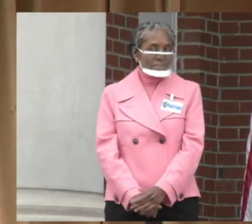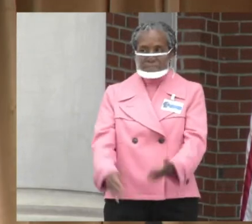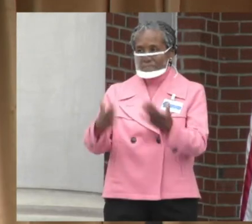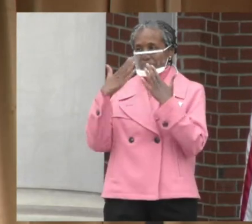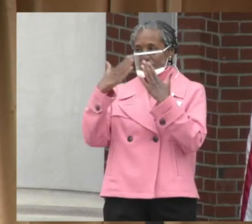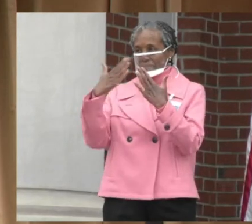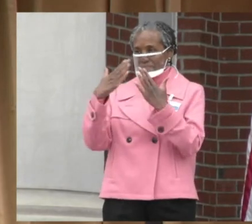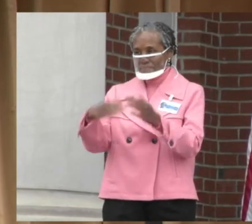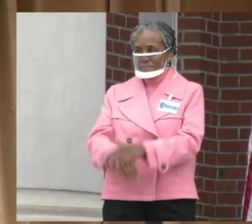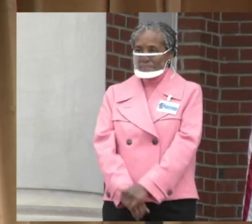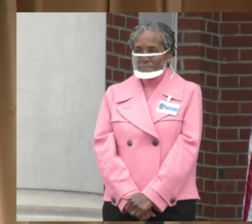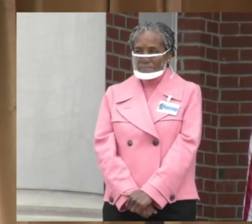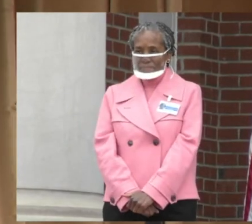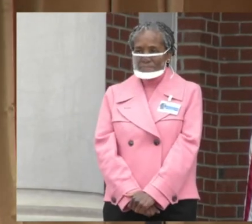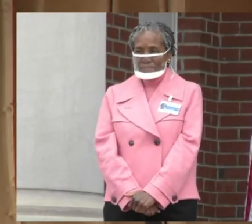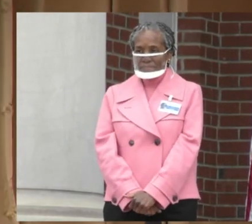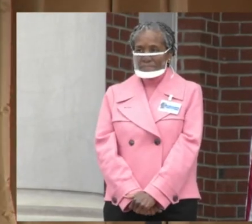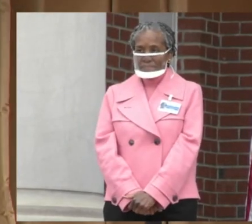Thank you.